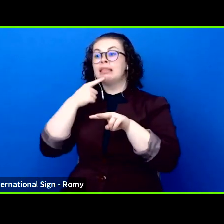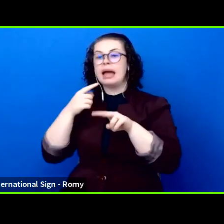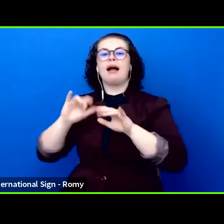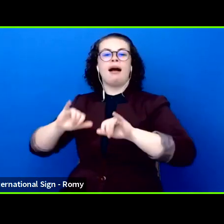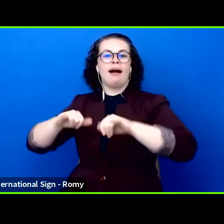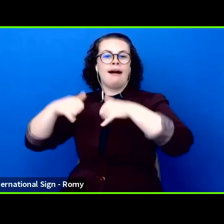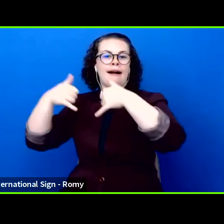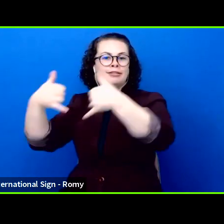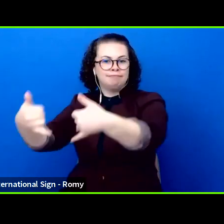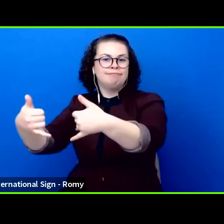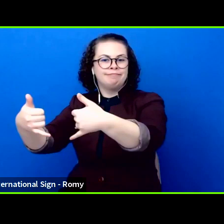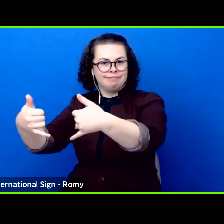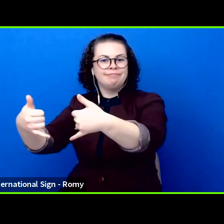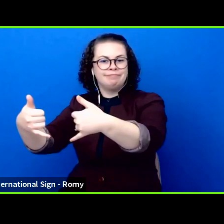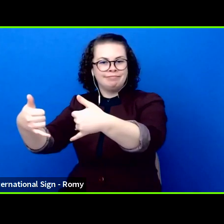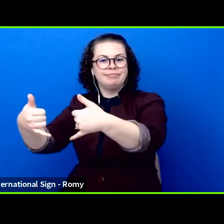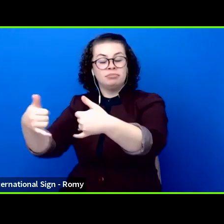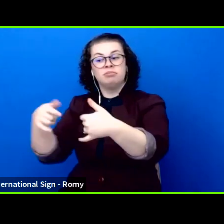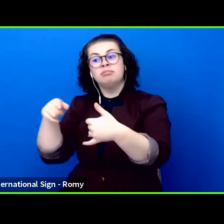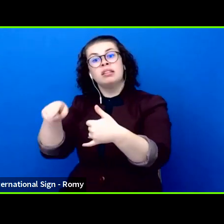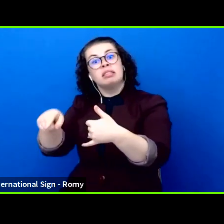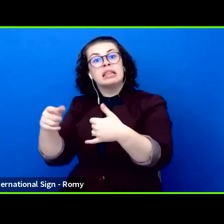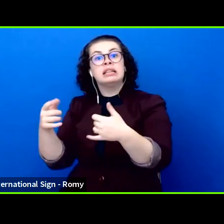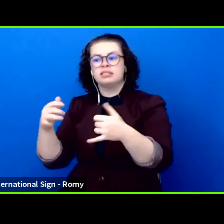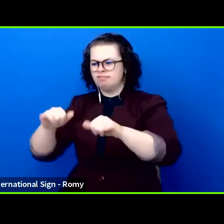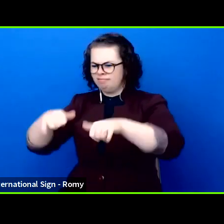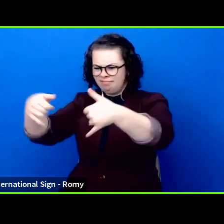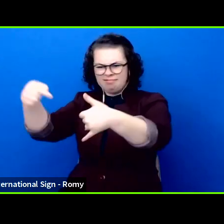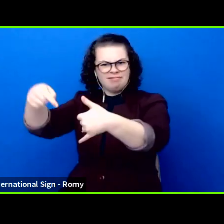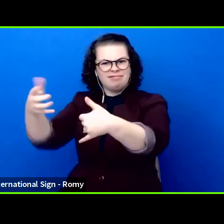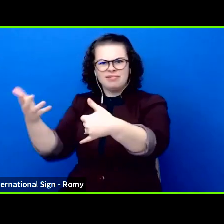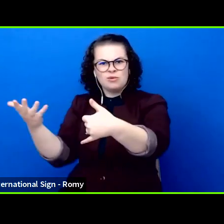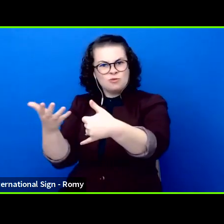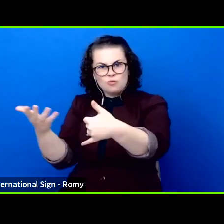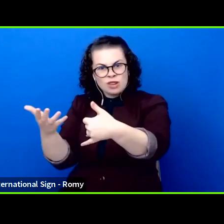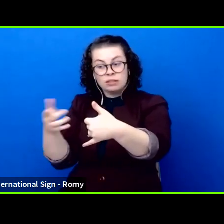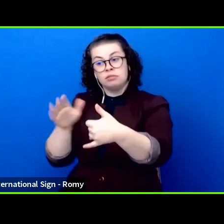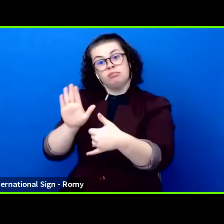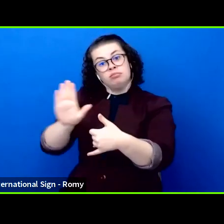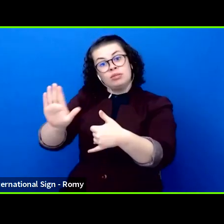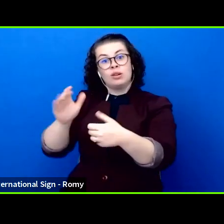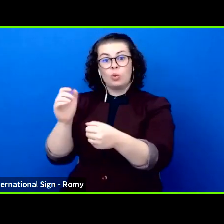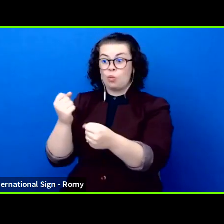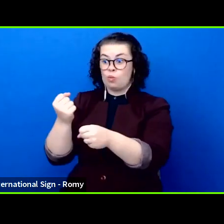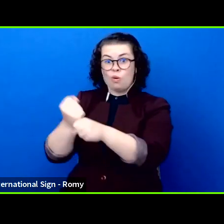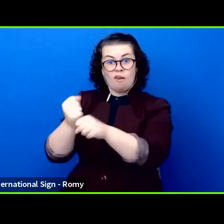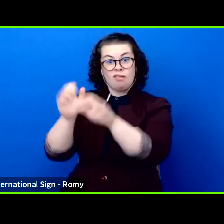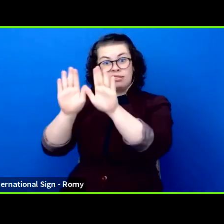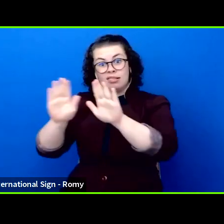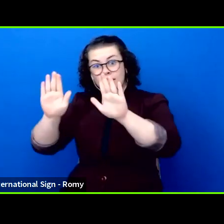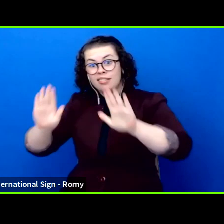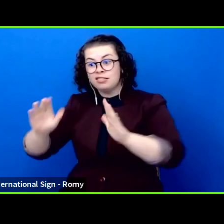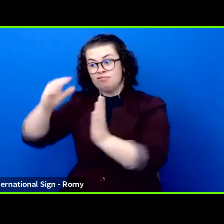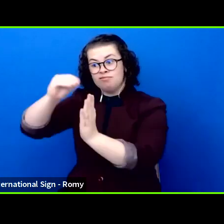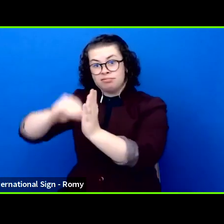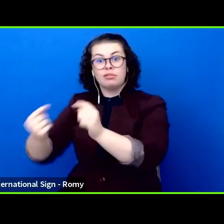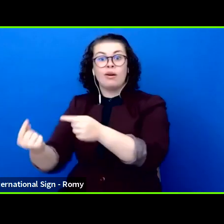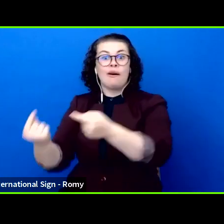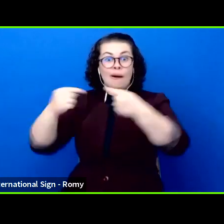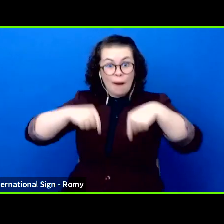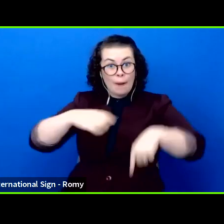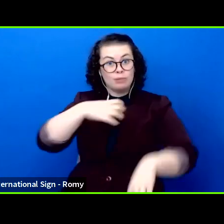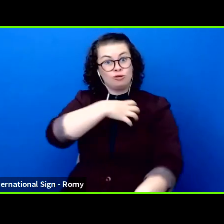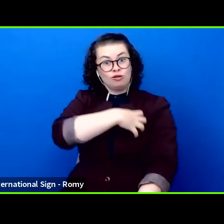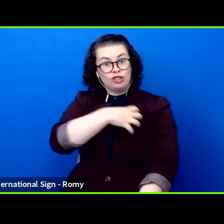The festival prize is an invitation to realize a new work at our theater in Dresden and to gain